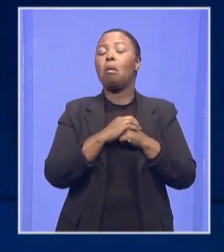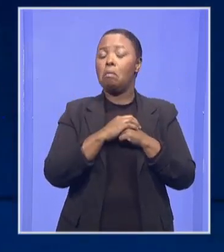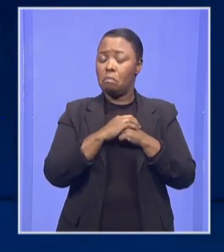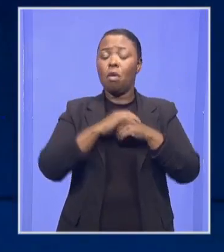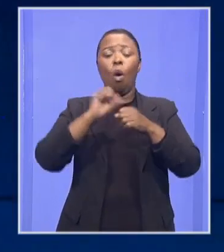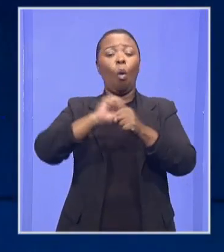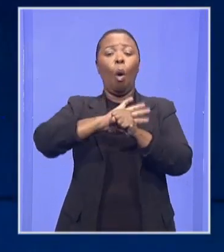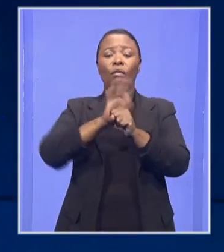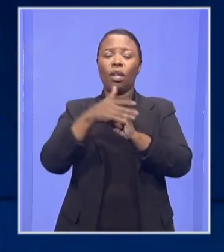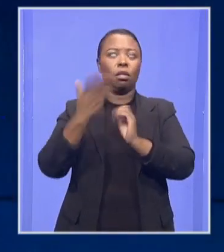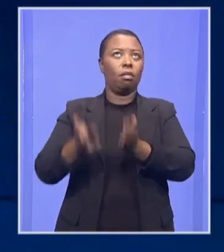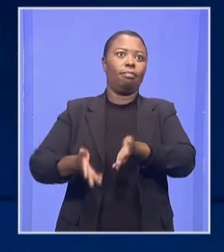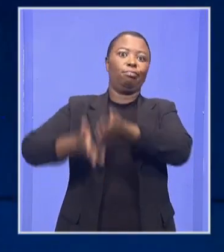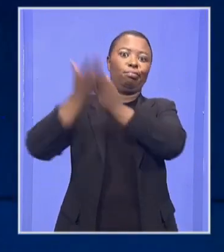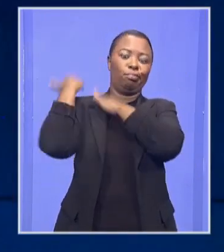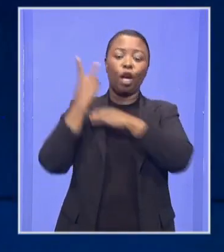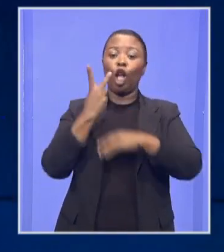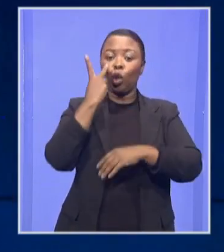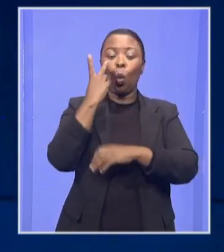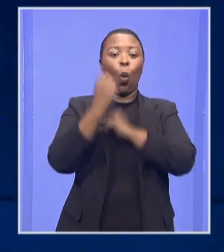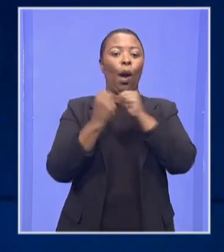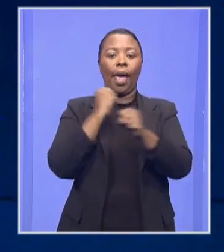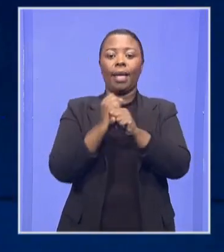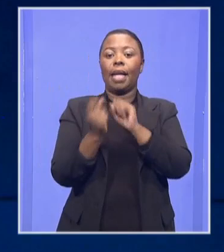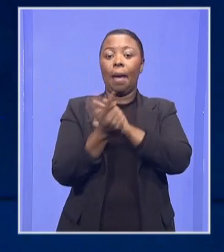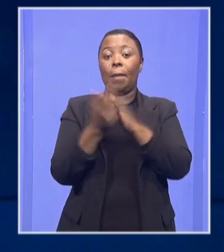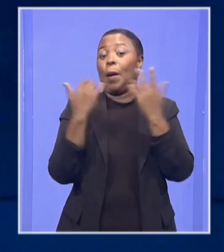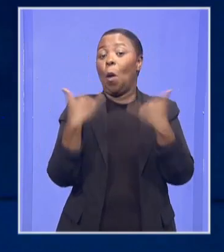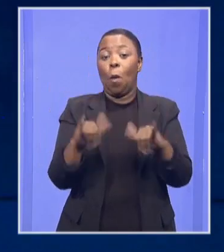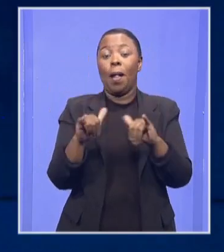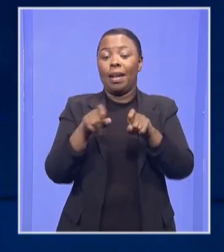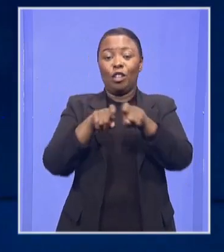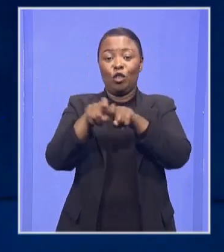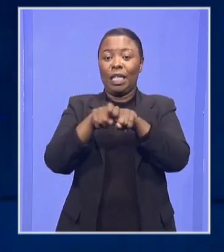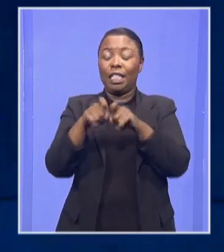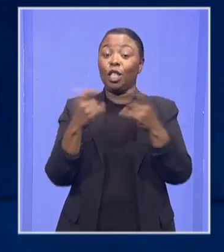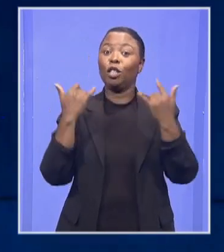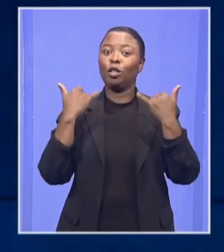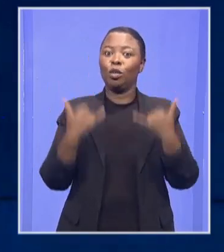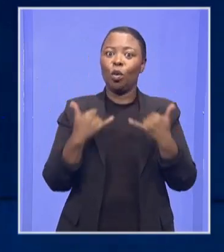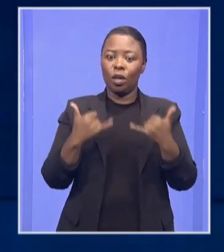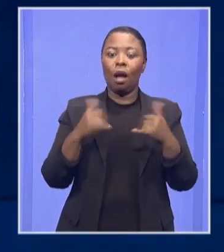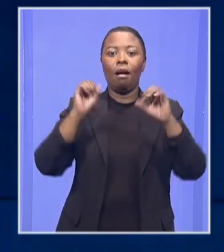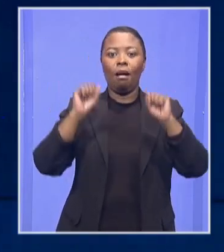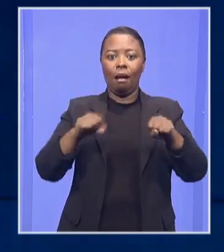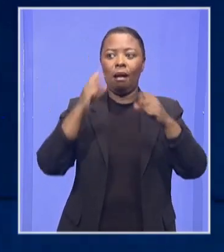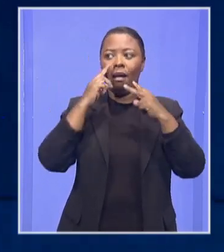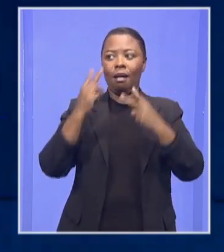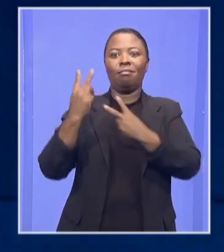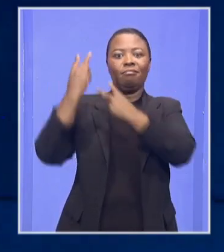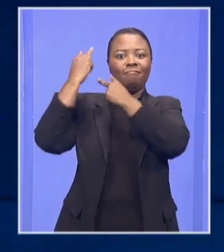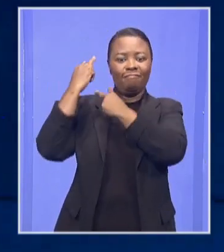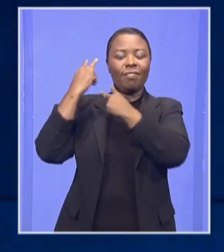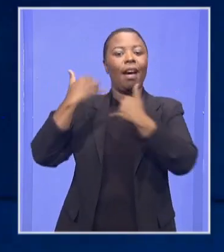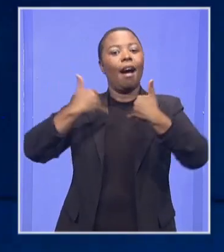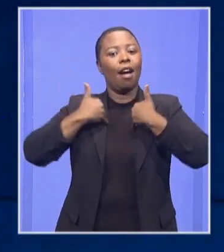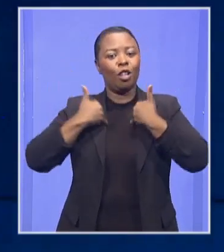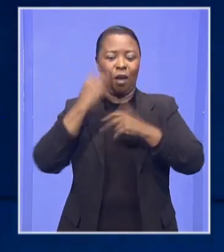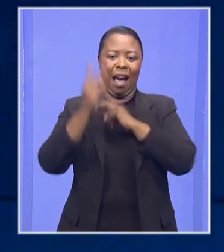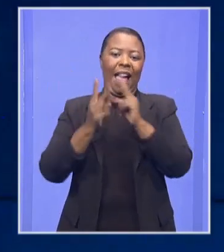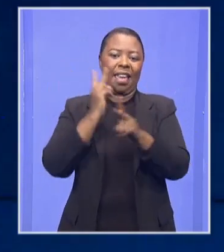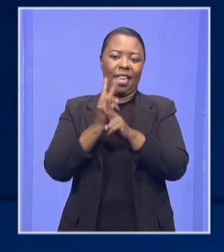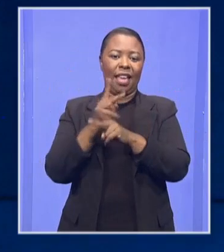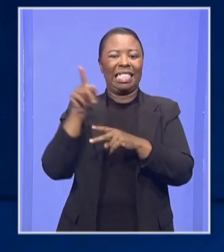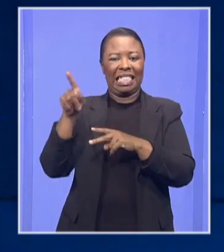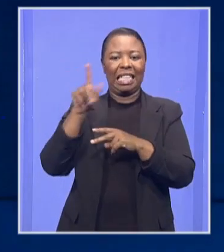us. 2 years that race has not been taking place, but today the participants were able to reflect on it and enjoy it once again. That was Atule